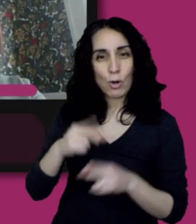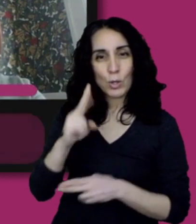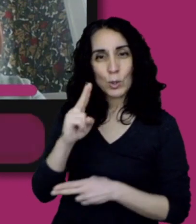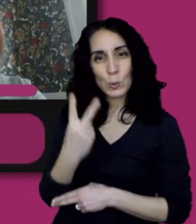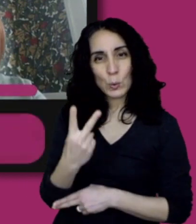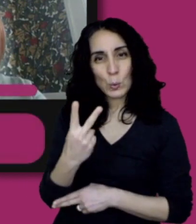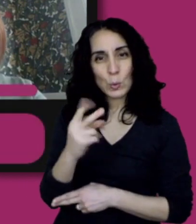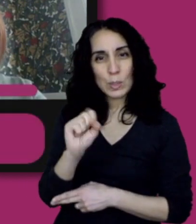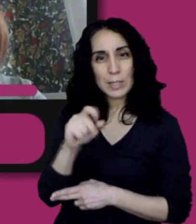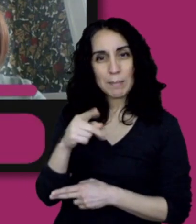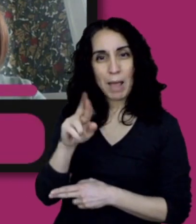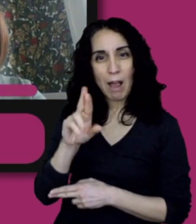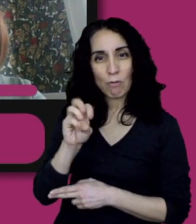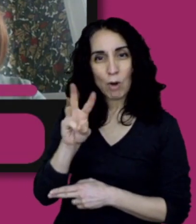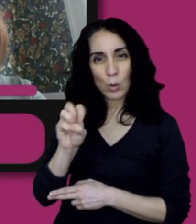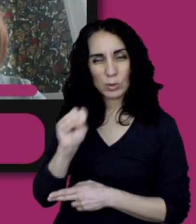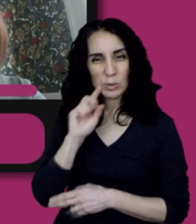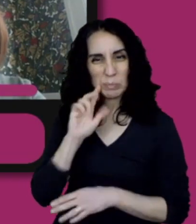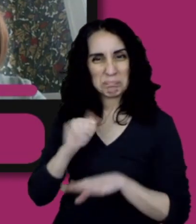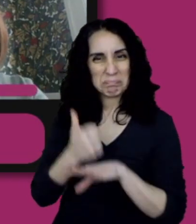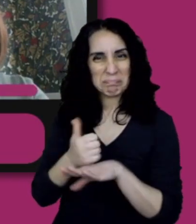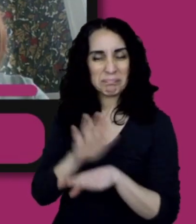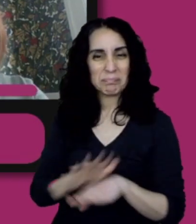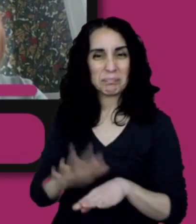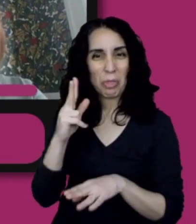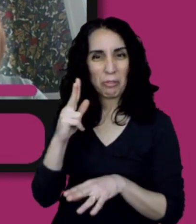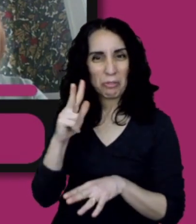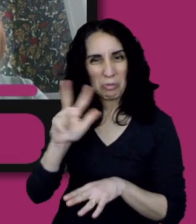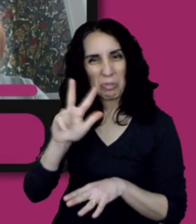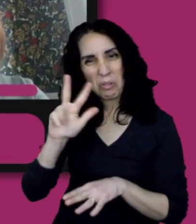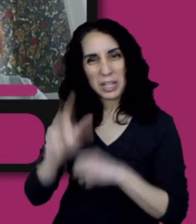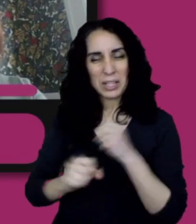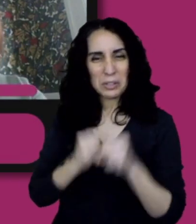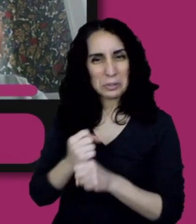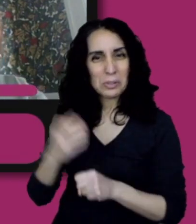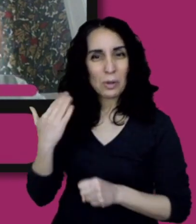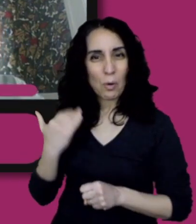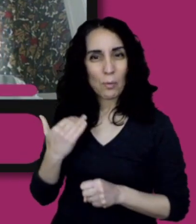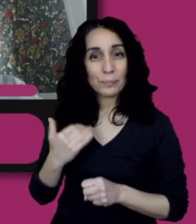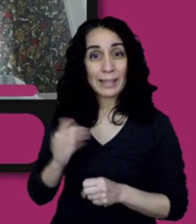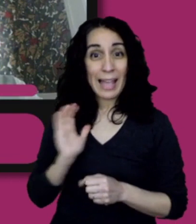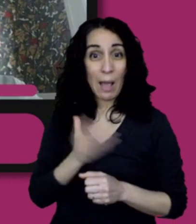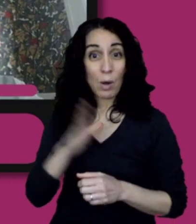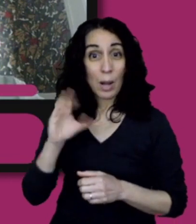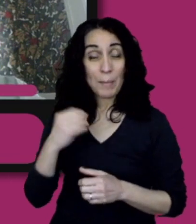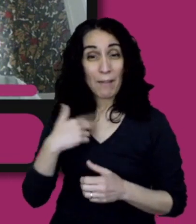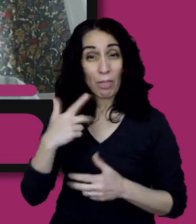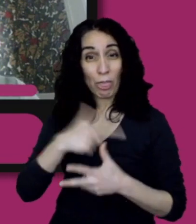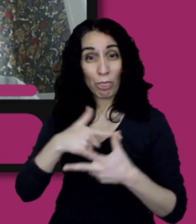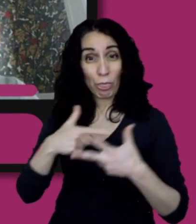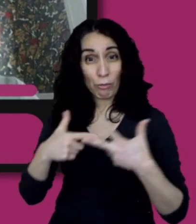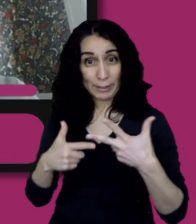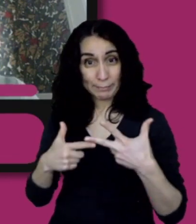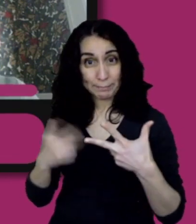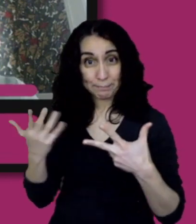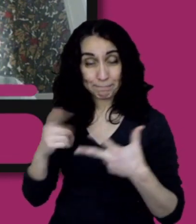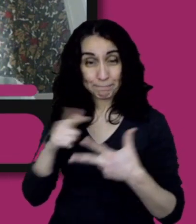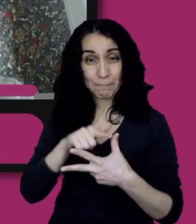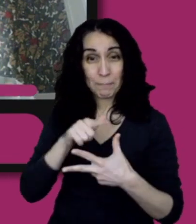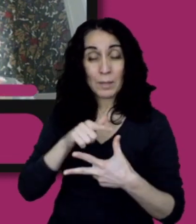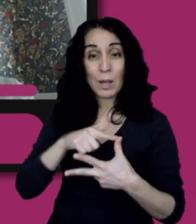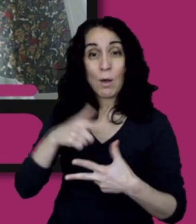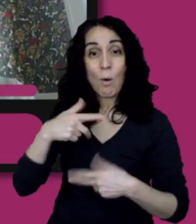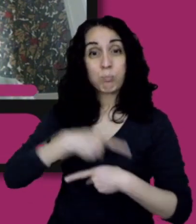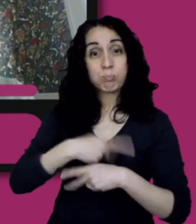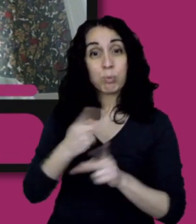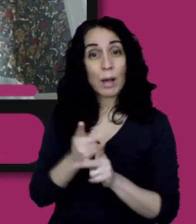my husband and I founded about 3 years ago. And we have three basic arms to our company. We